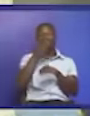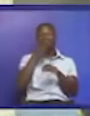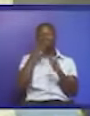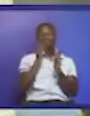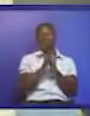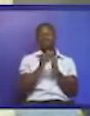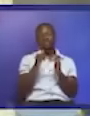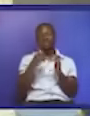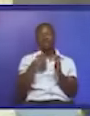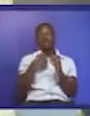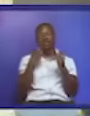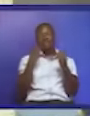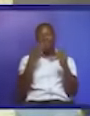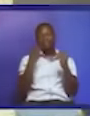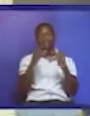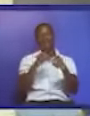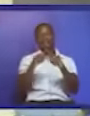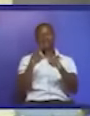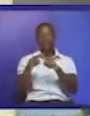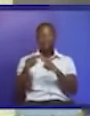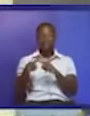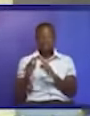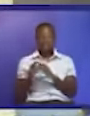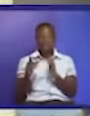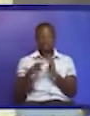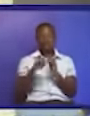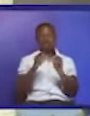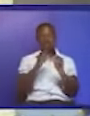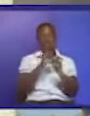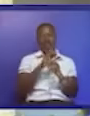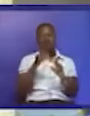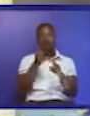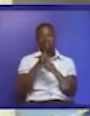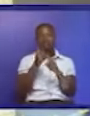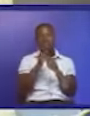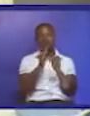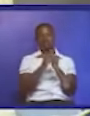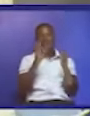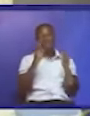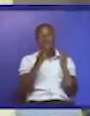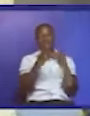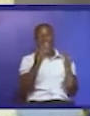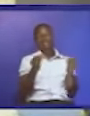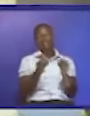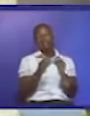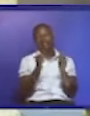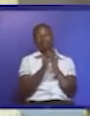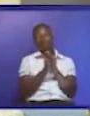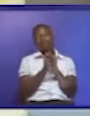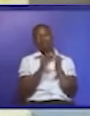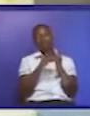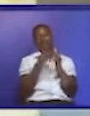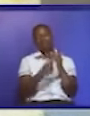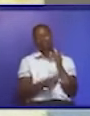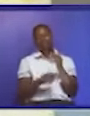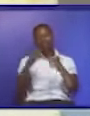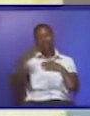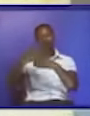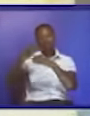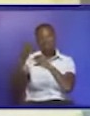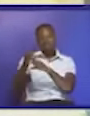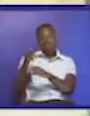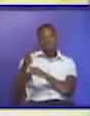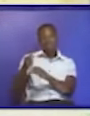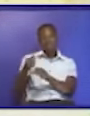it were many voices, and none of them is without signification. That means creation was designed